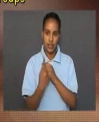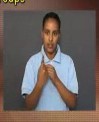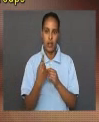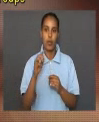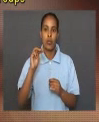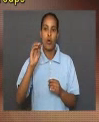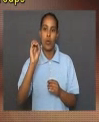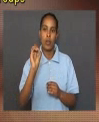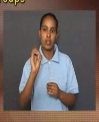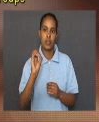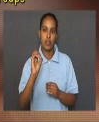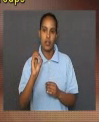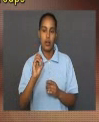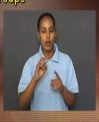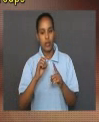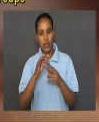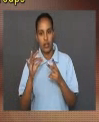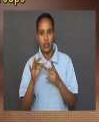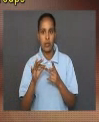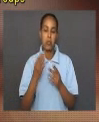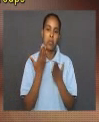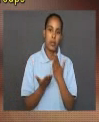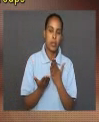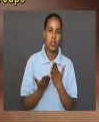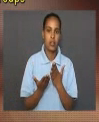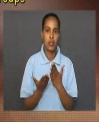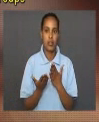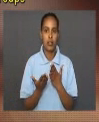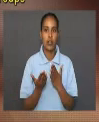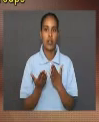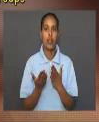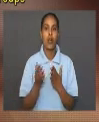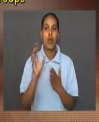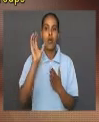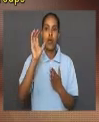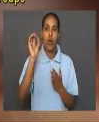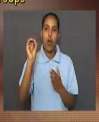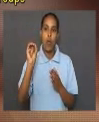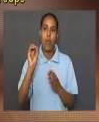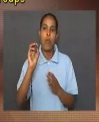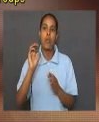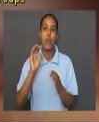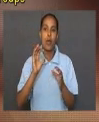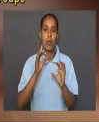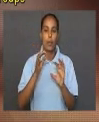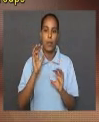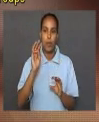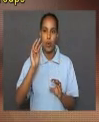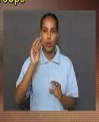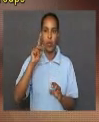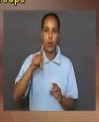monomer. Alternately, it may be a copolymerization involving